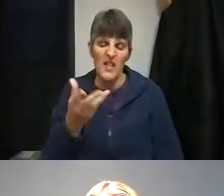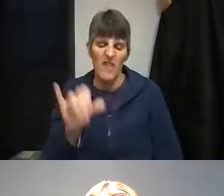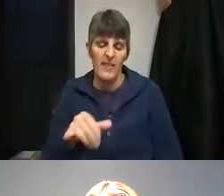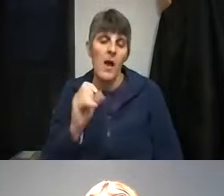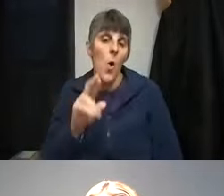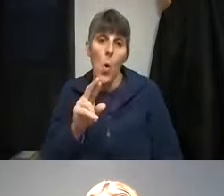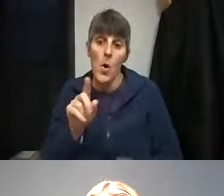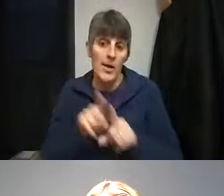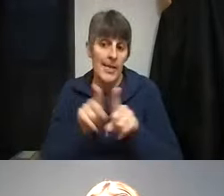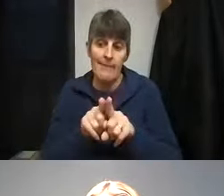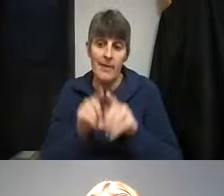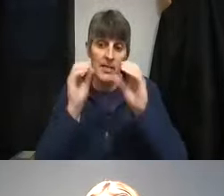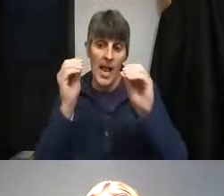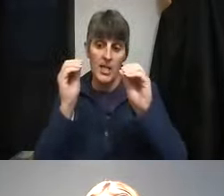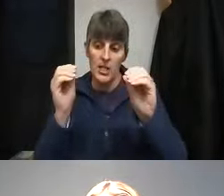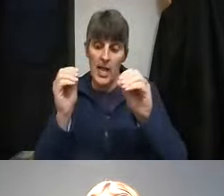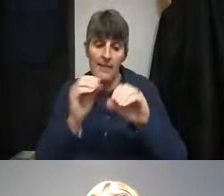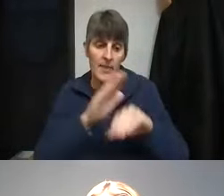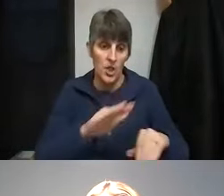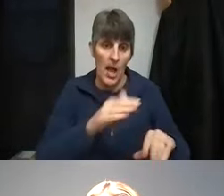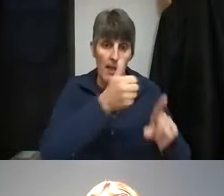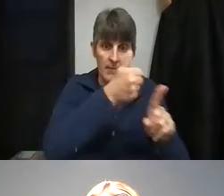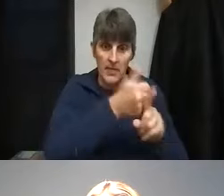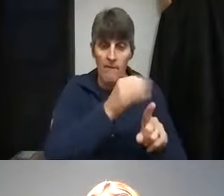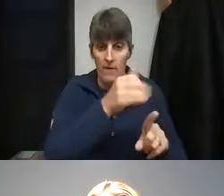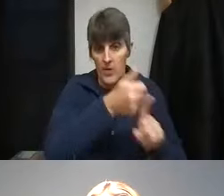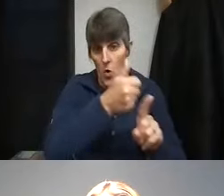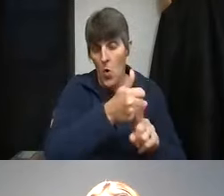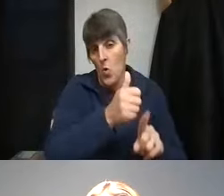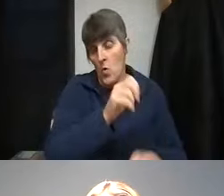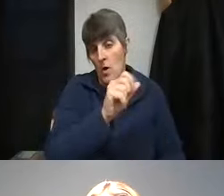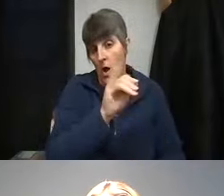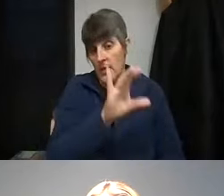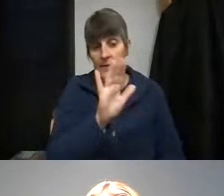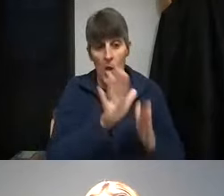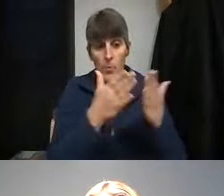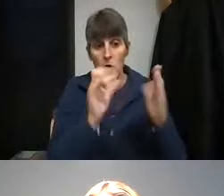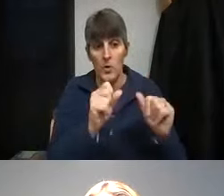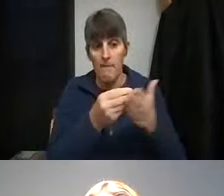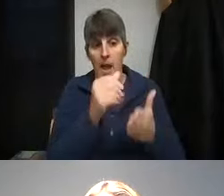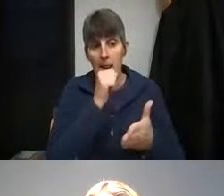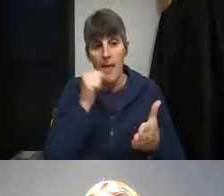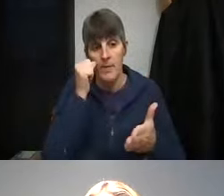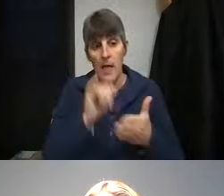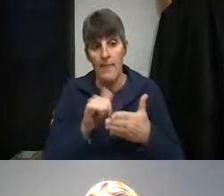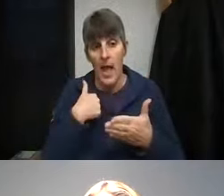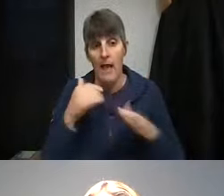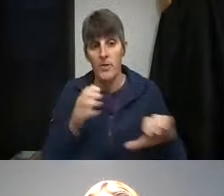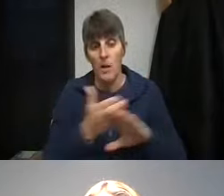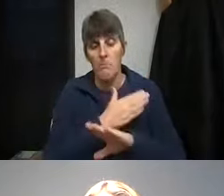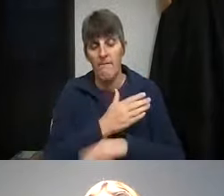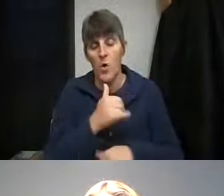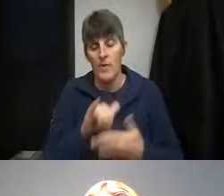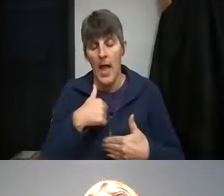or to even educate the child of them being autistic. There's like books that you can get on Amazon that I've done before in the past